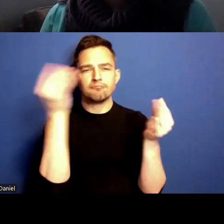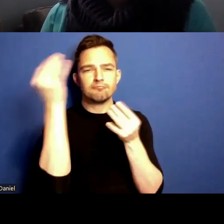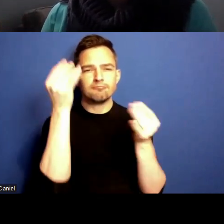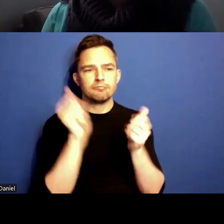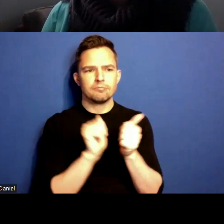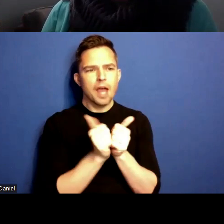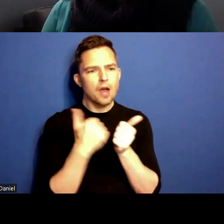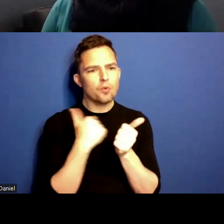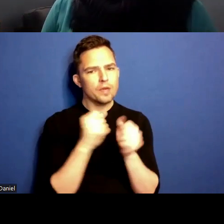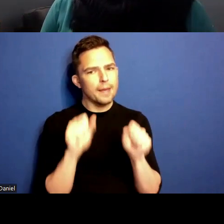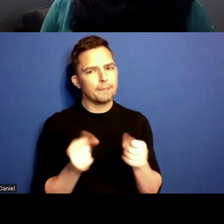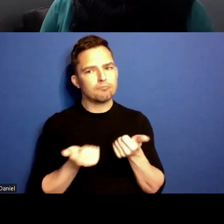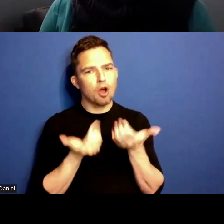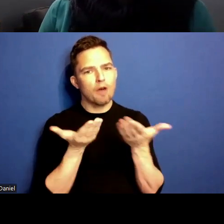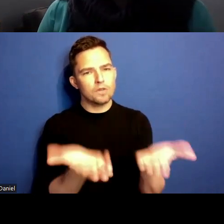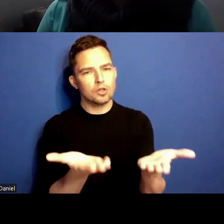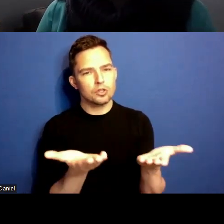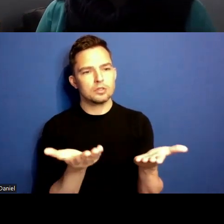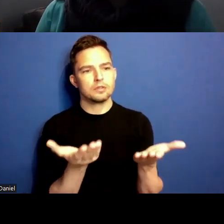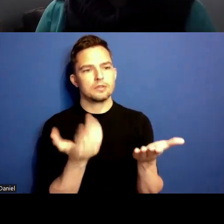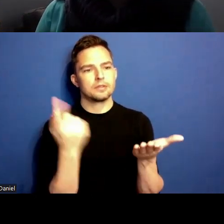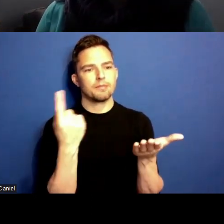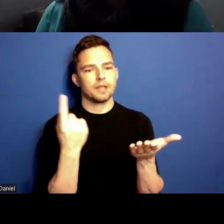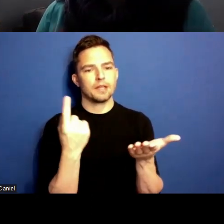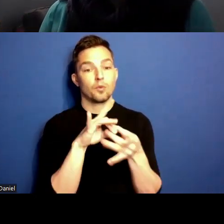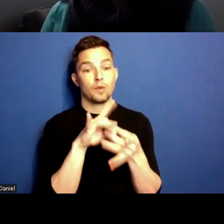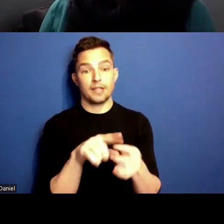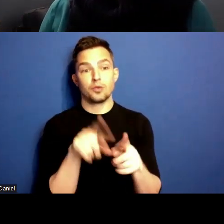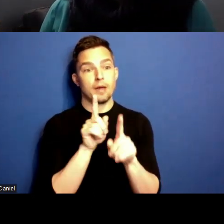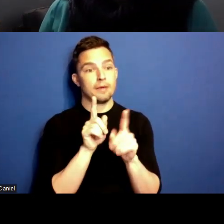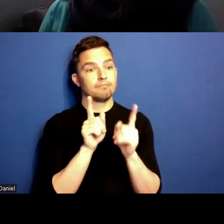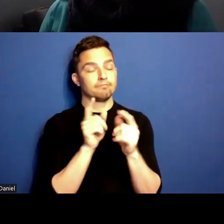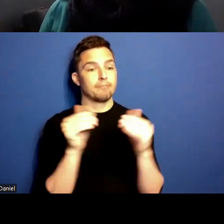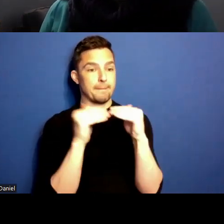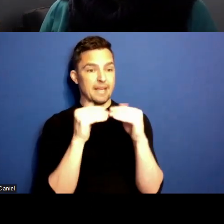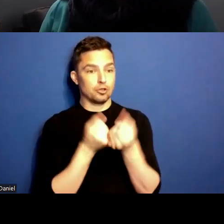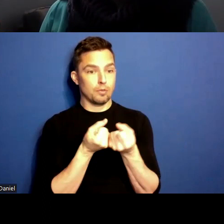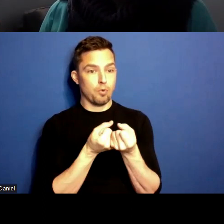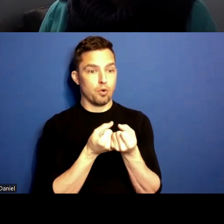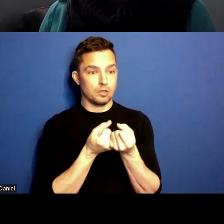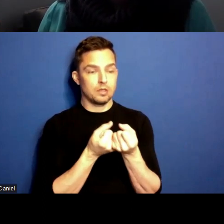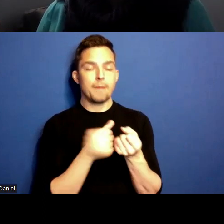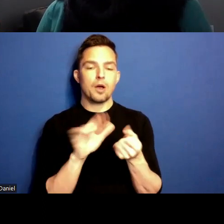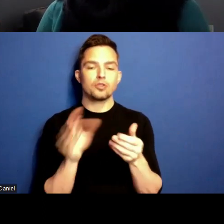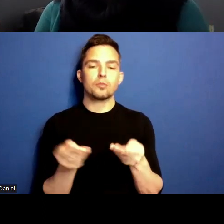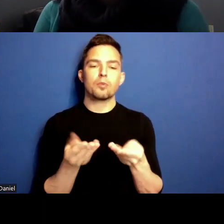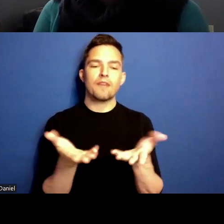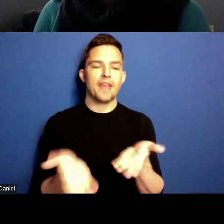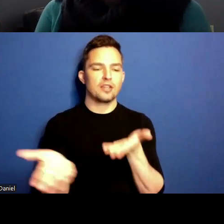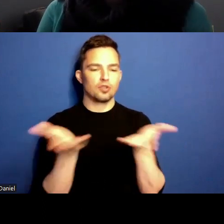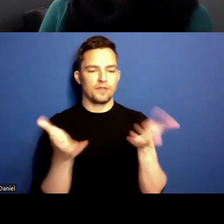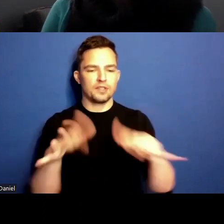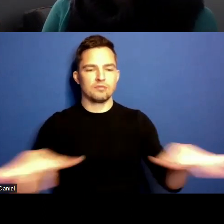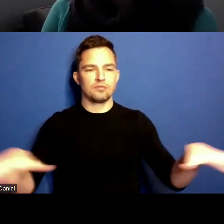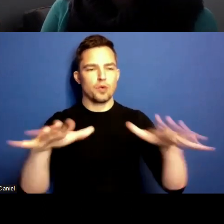can we offer something in terms of peer support, but be able to deliver that service statewide.